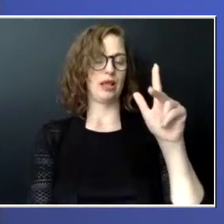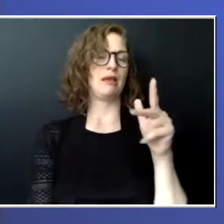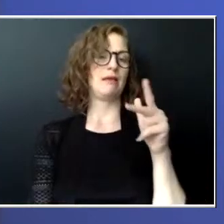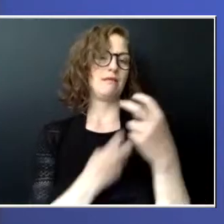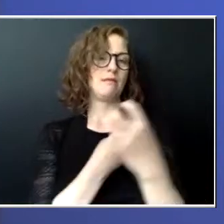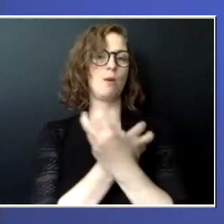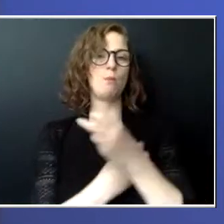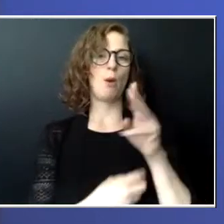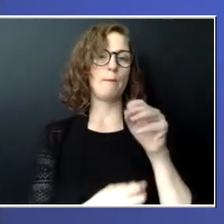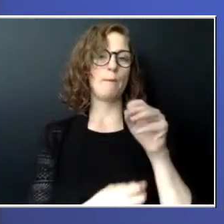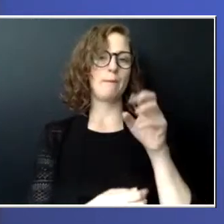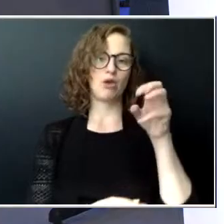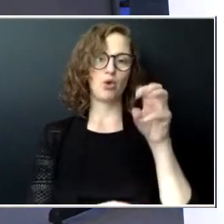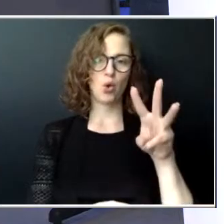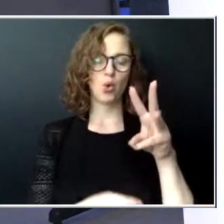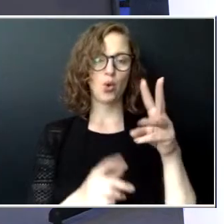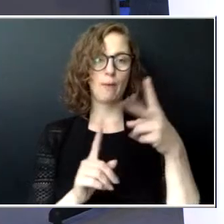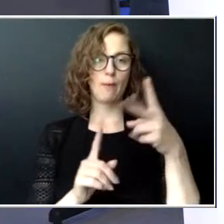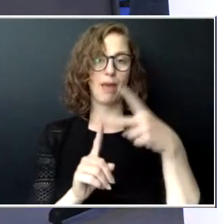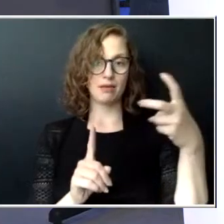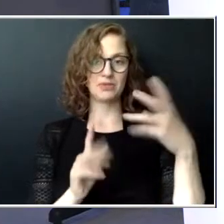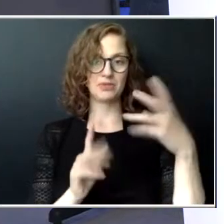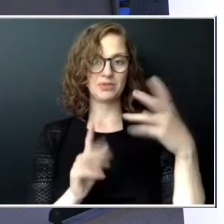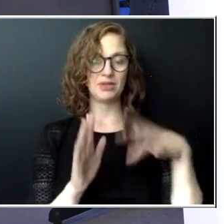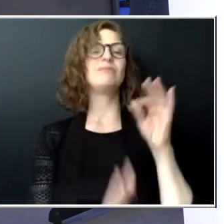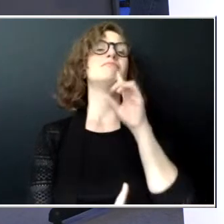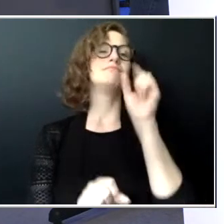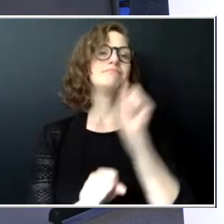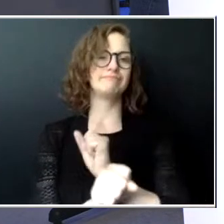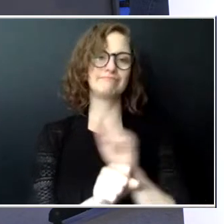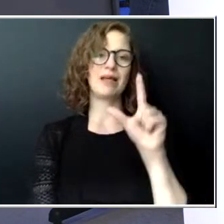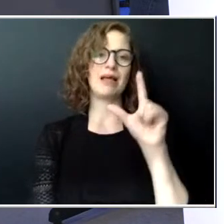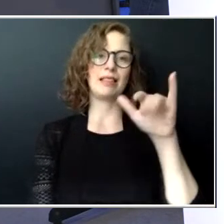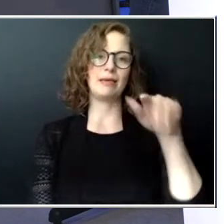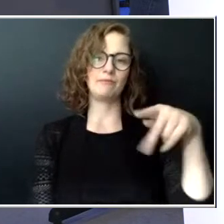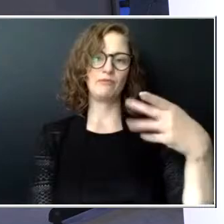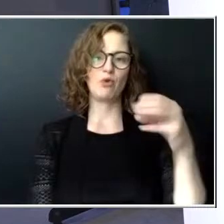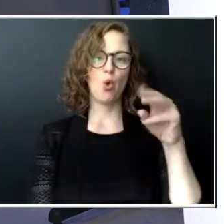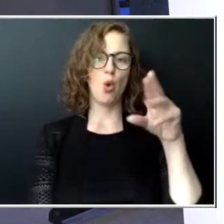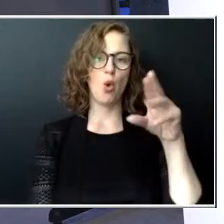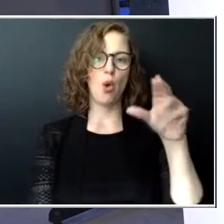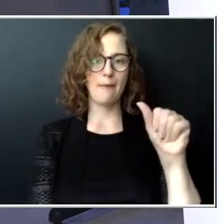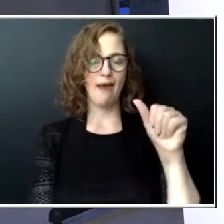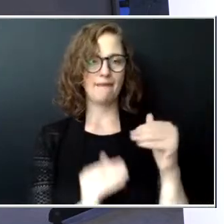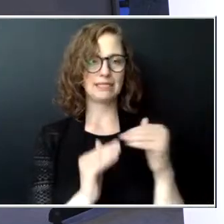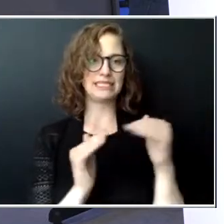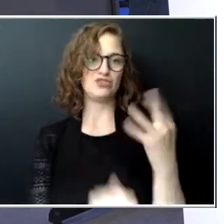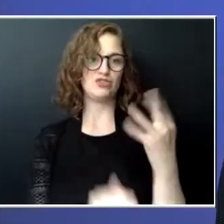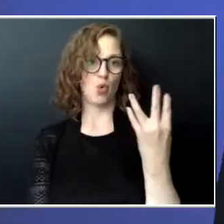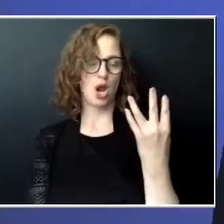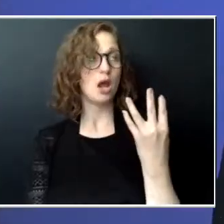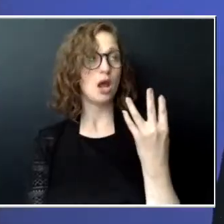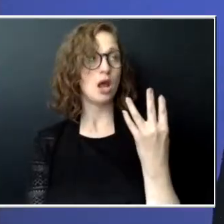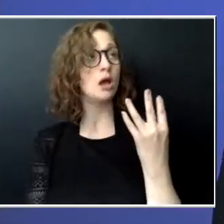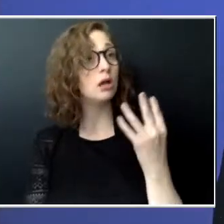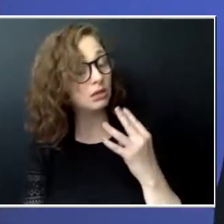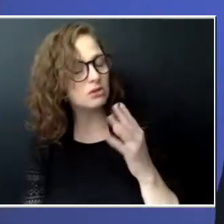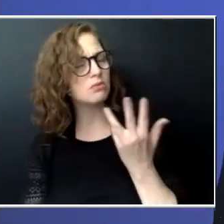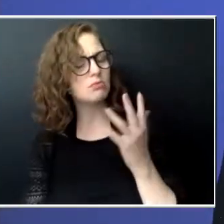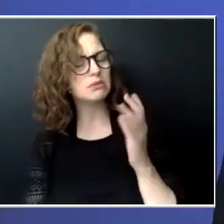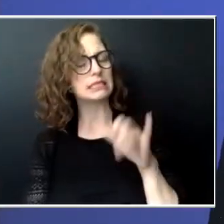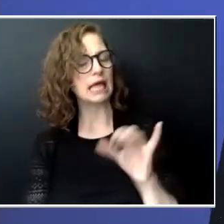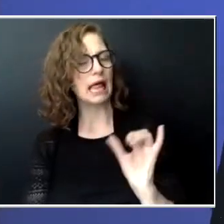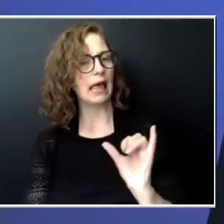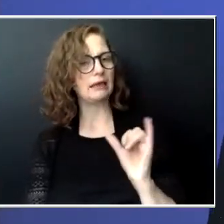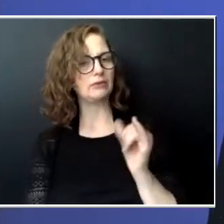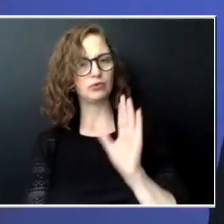actual lymphoma. What was that day like for you and your family? Stage 4. Stage 4? Yeah. So something that I